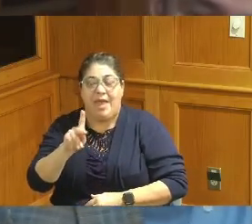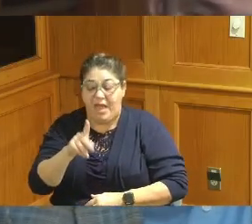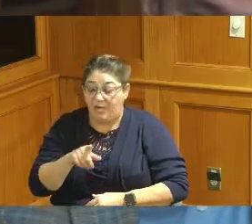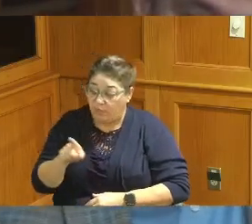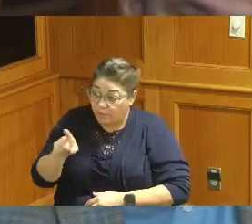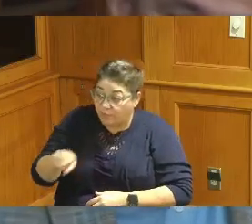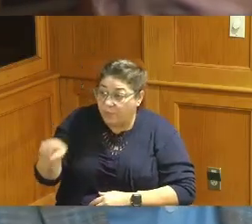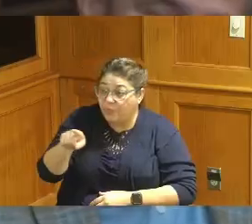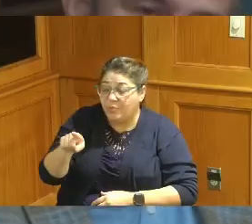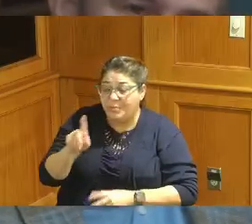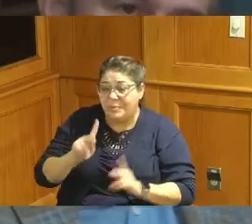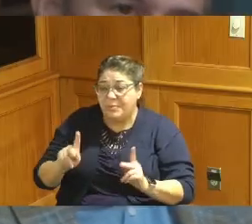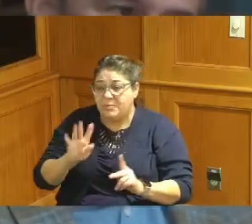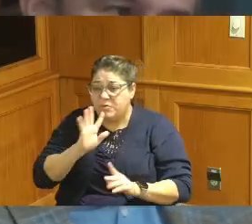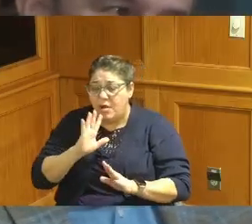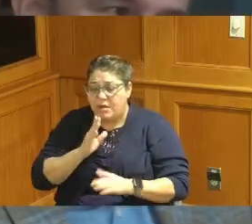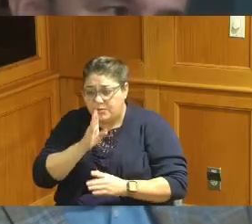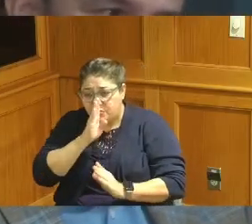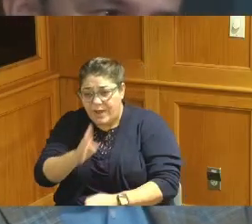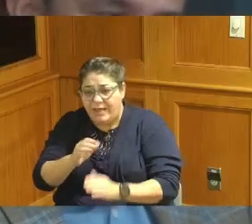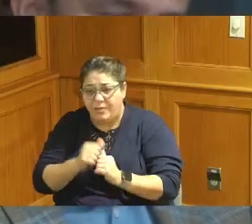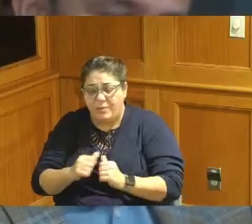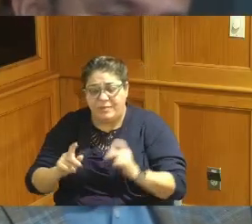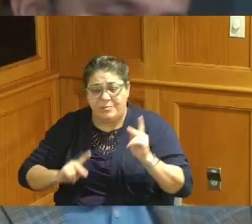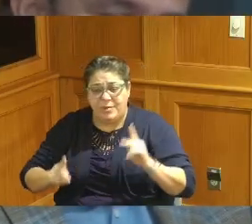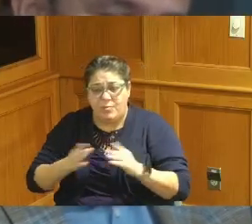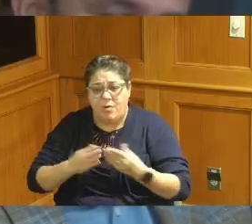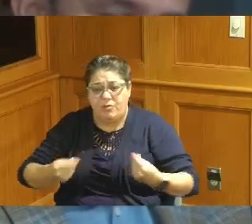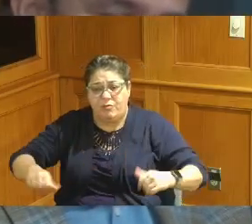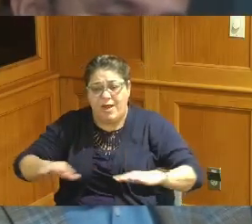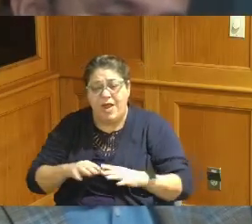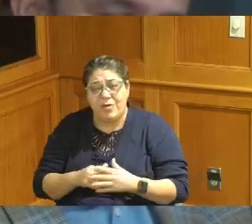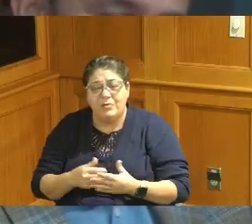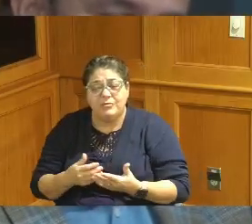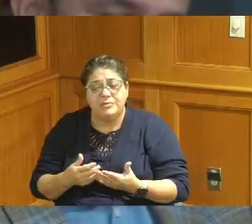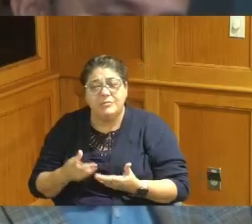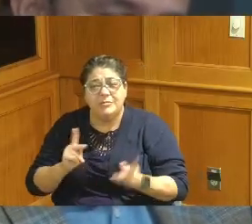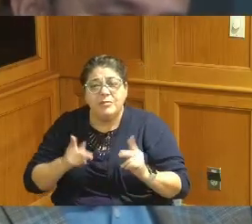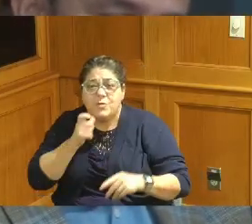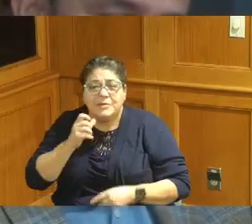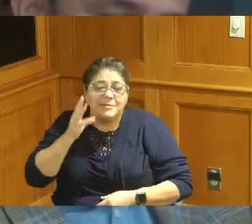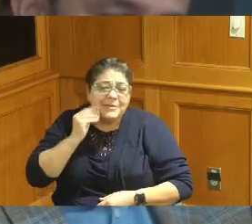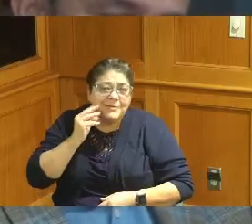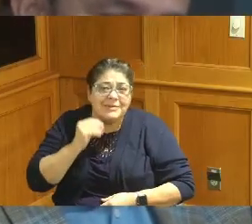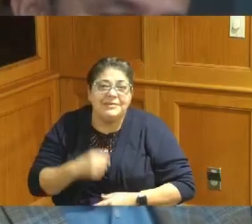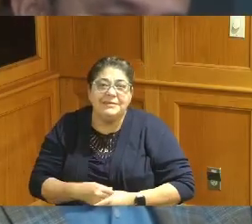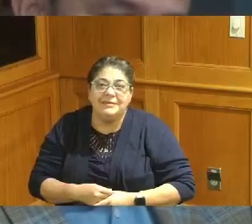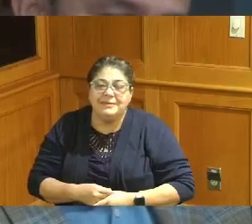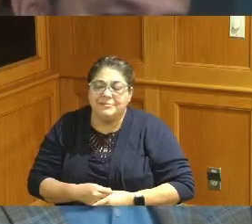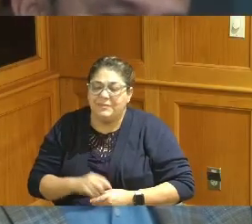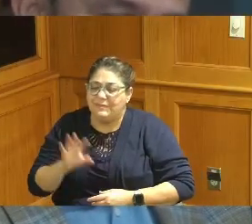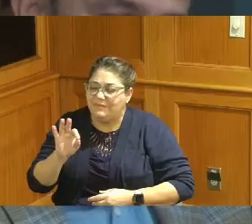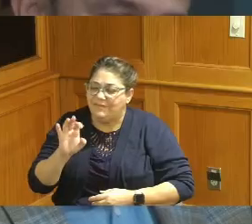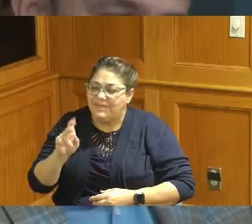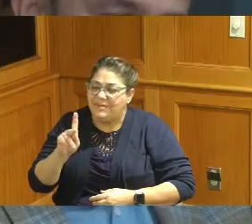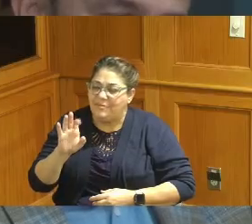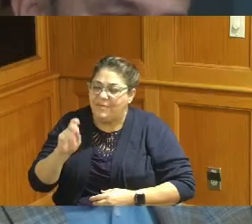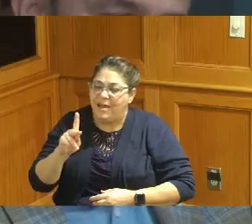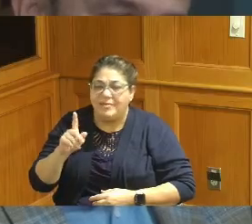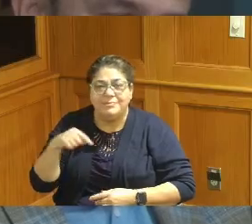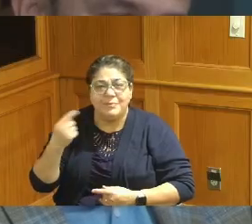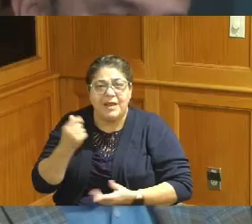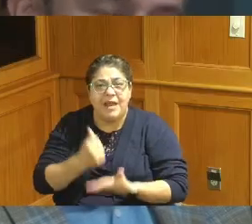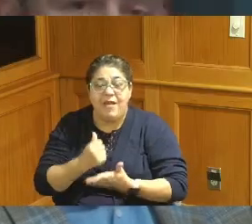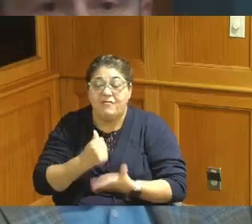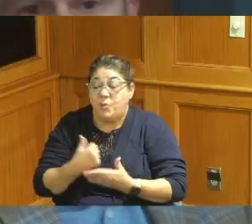directly, you're dealing directly with the folks we're trying to help. So this feedback has been very, very helpful, which